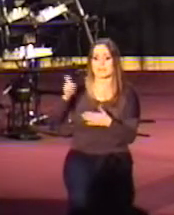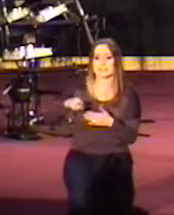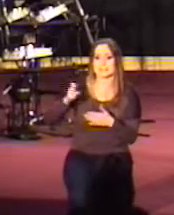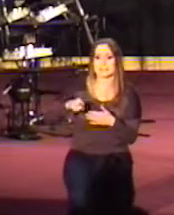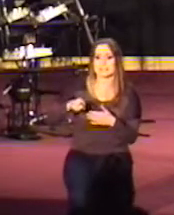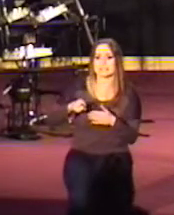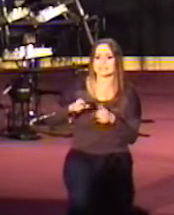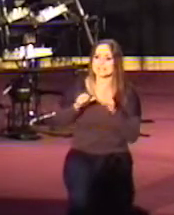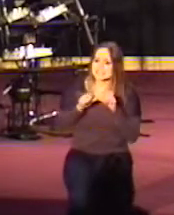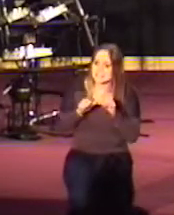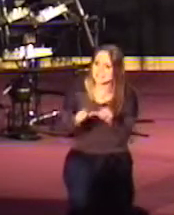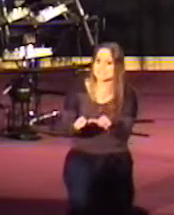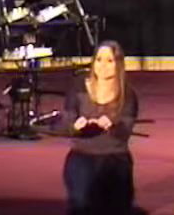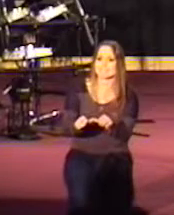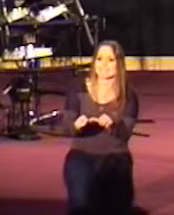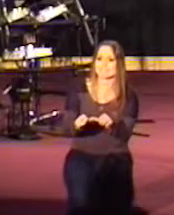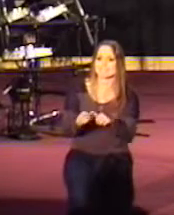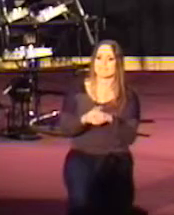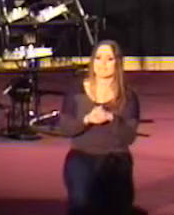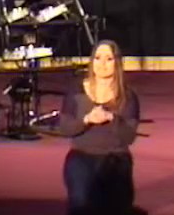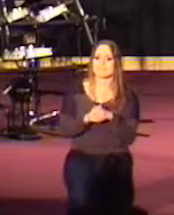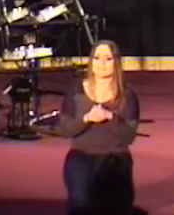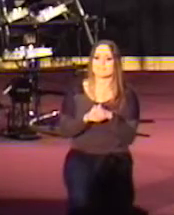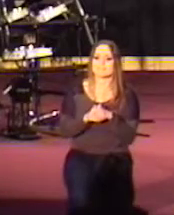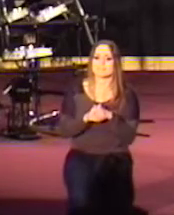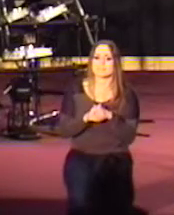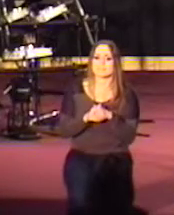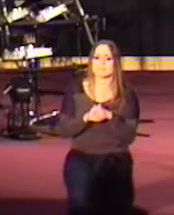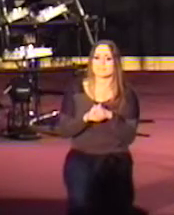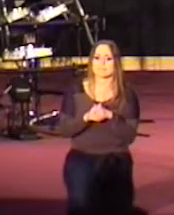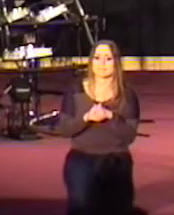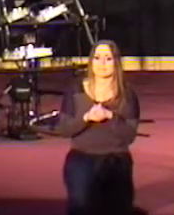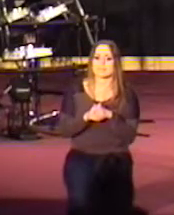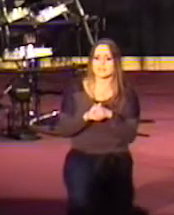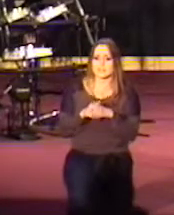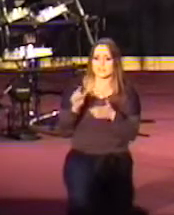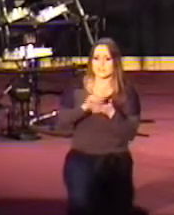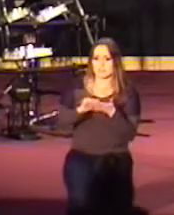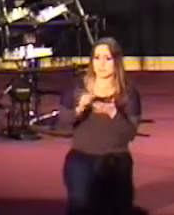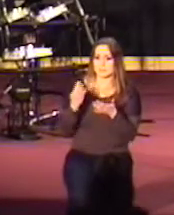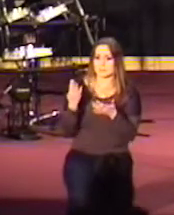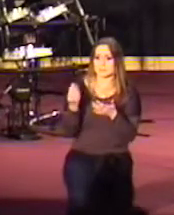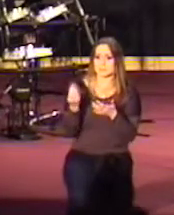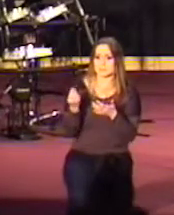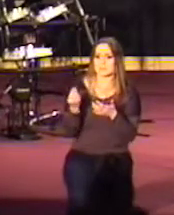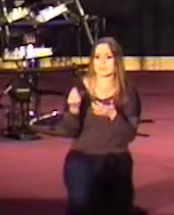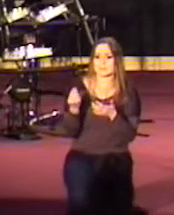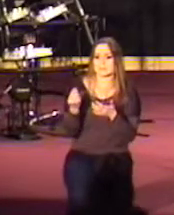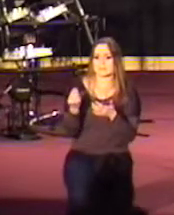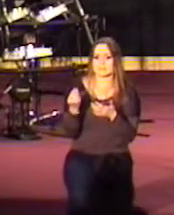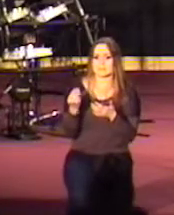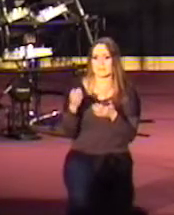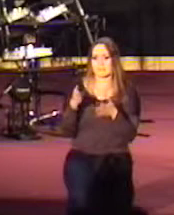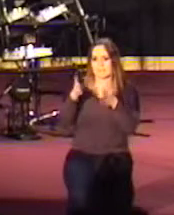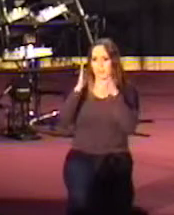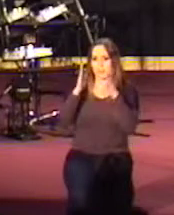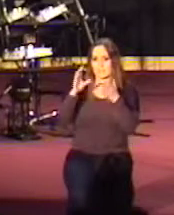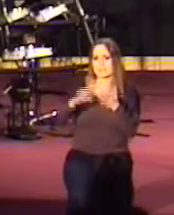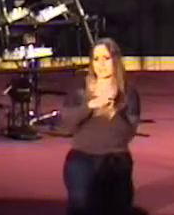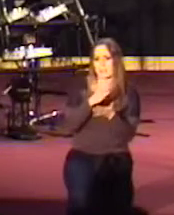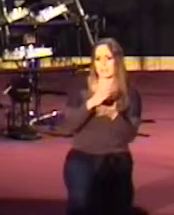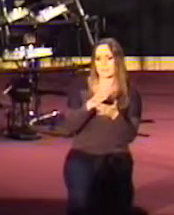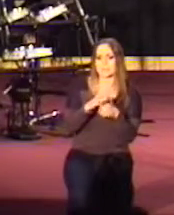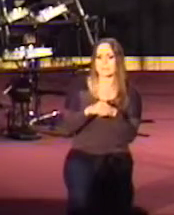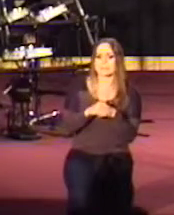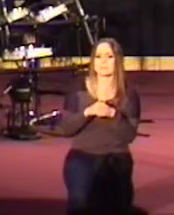to press on from this morning. The highlight of chapter 3 is in verse 14. It's the highlight of the chapter. Very popular verse.